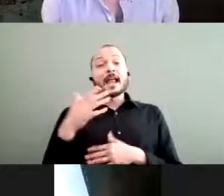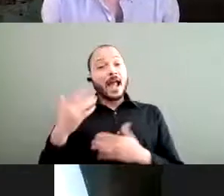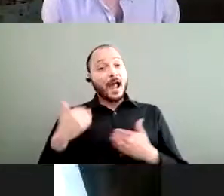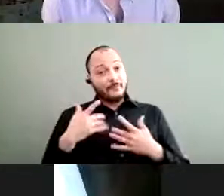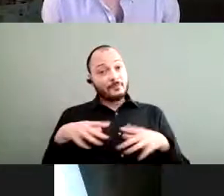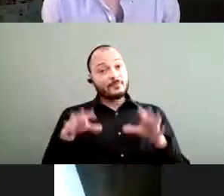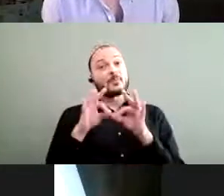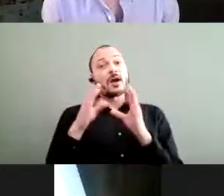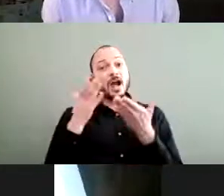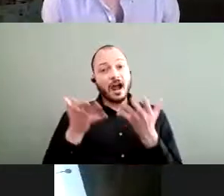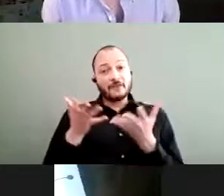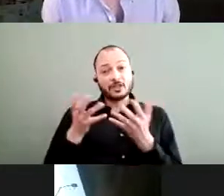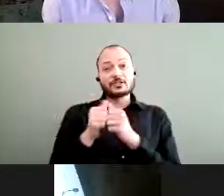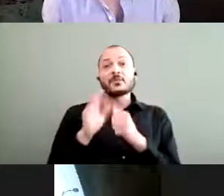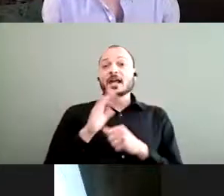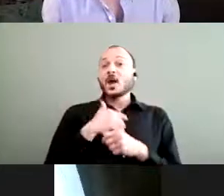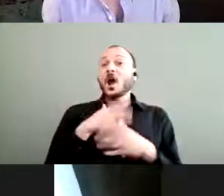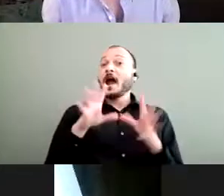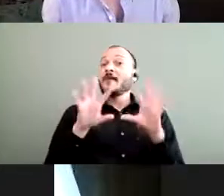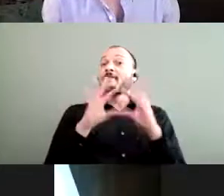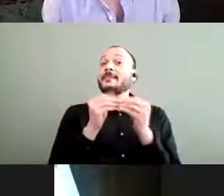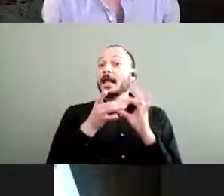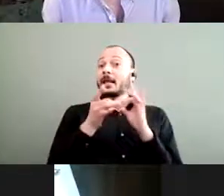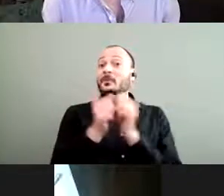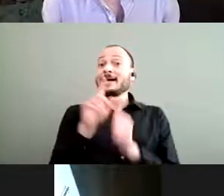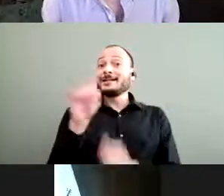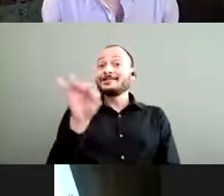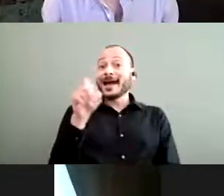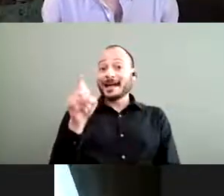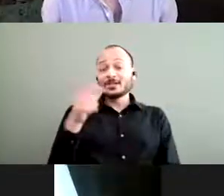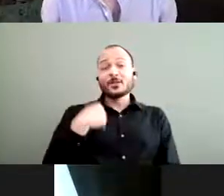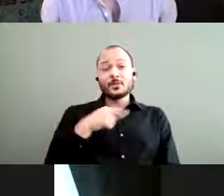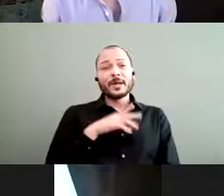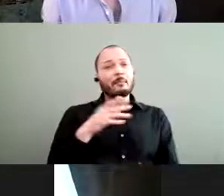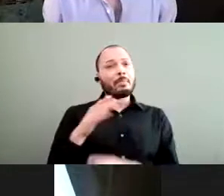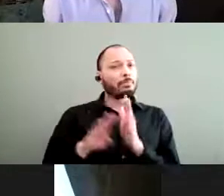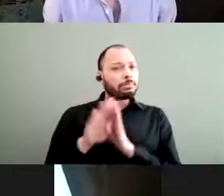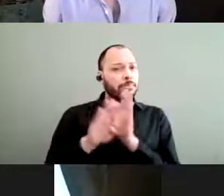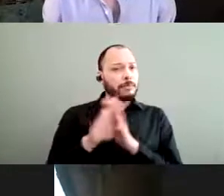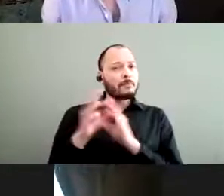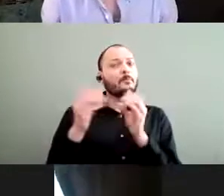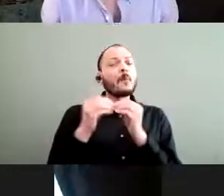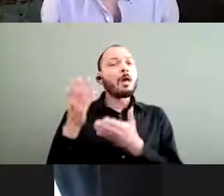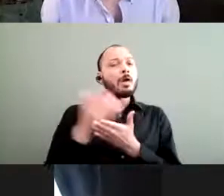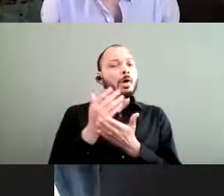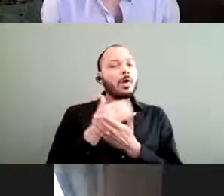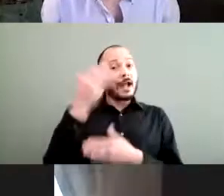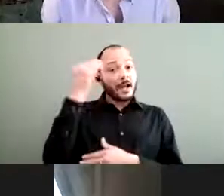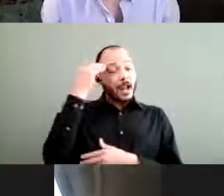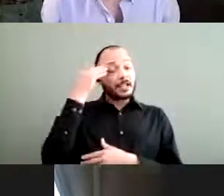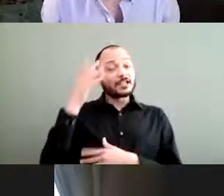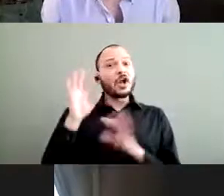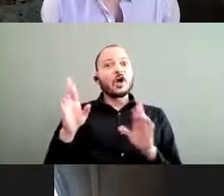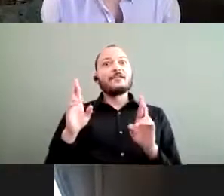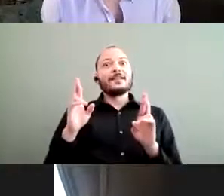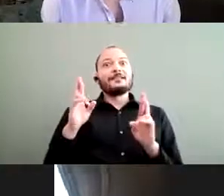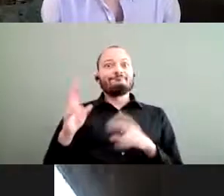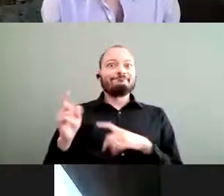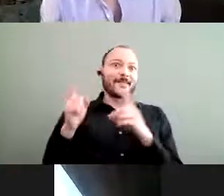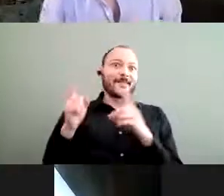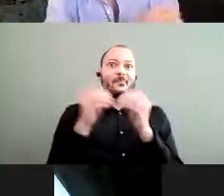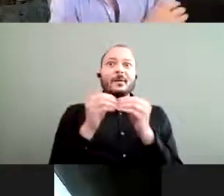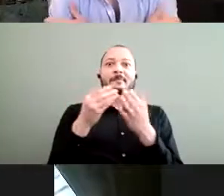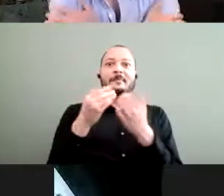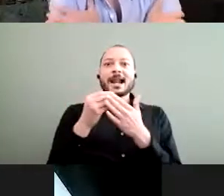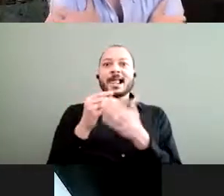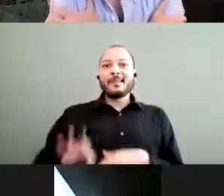our families about taxes. We can build some knowledge and hopefully get more money into the pockets of our families.